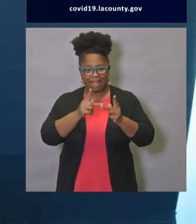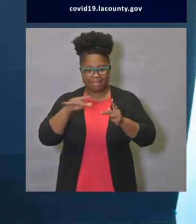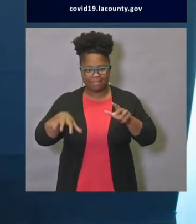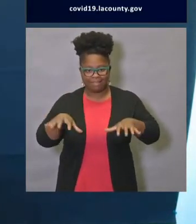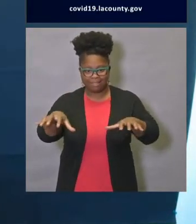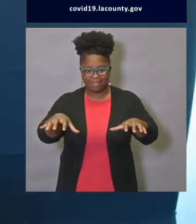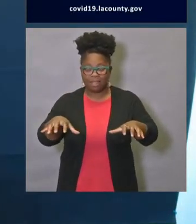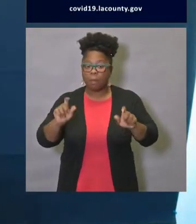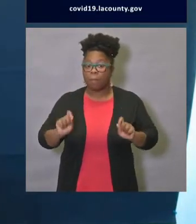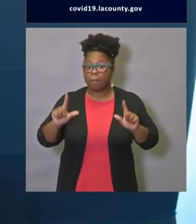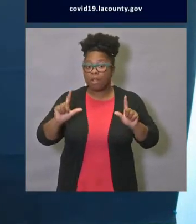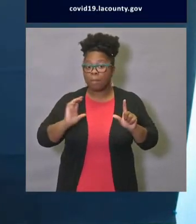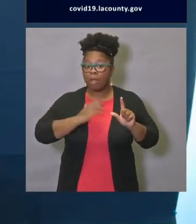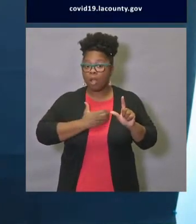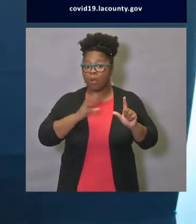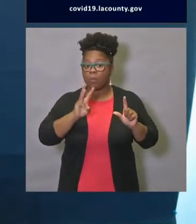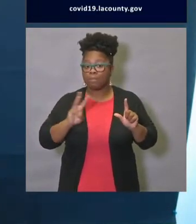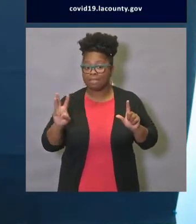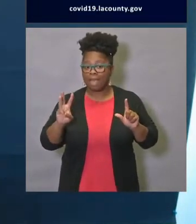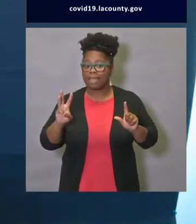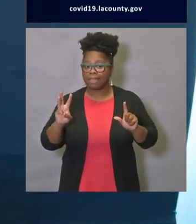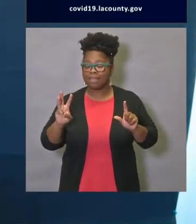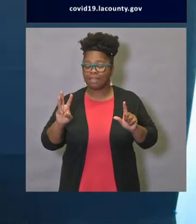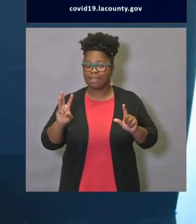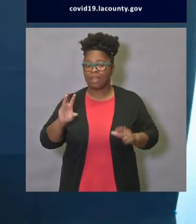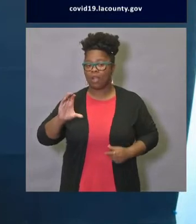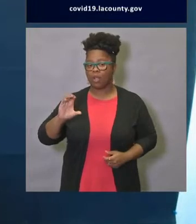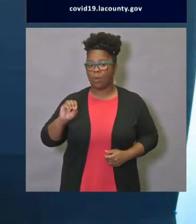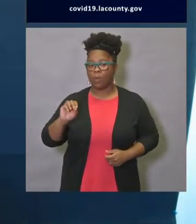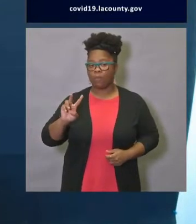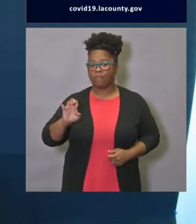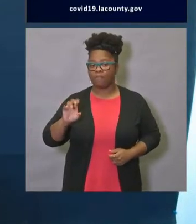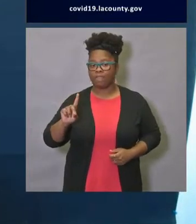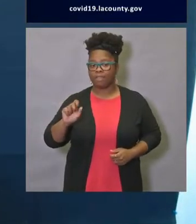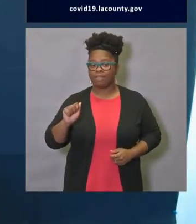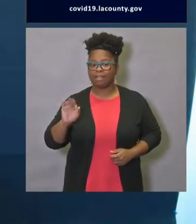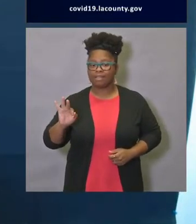county's COVID-19 testing website, which is